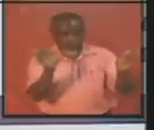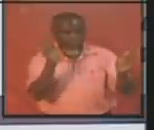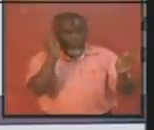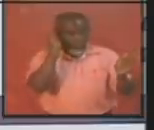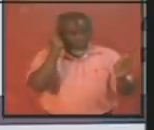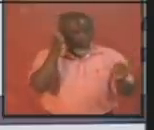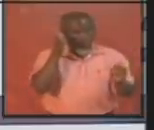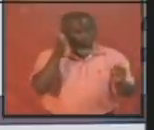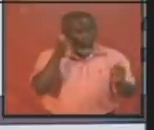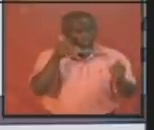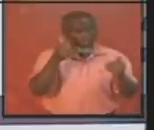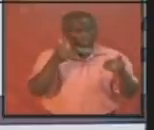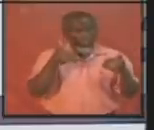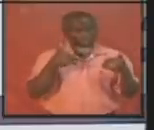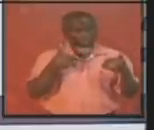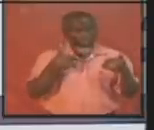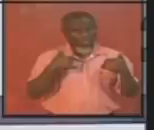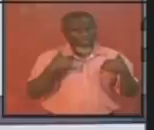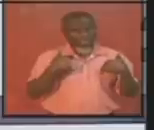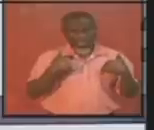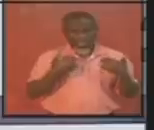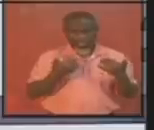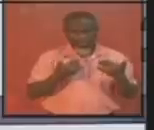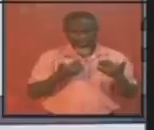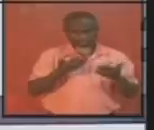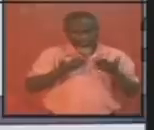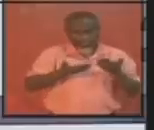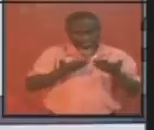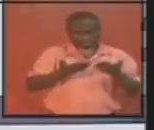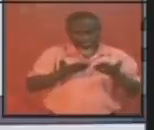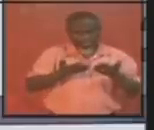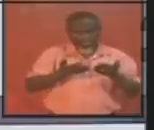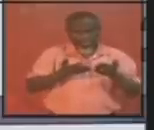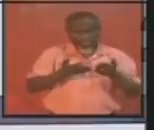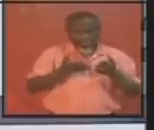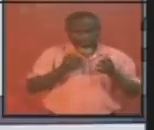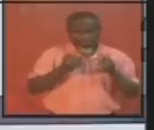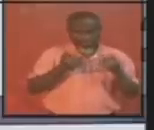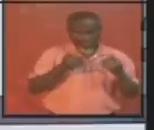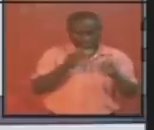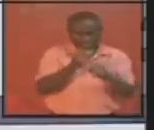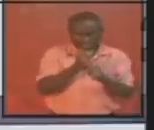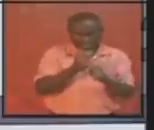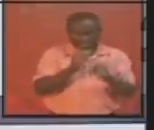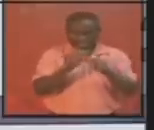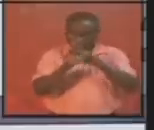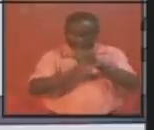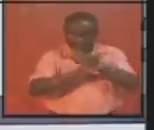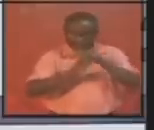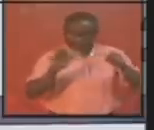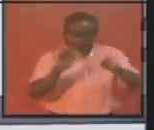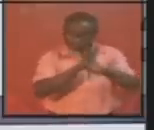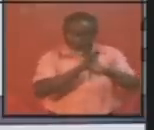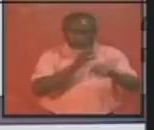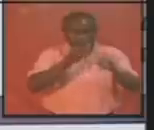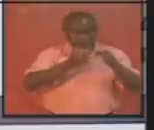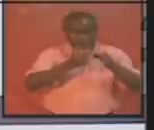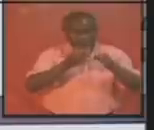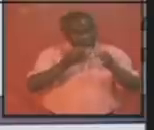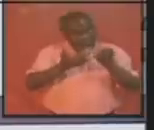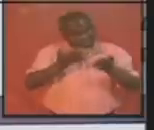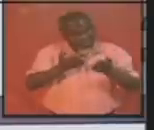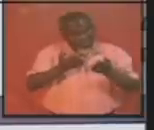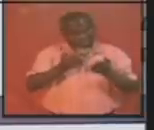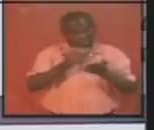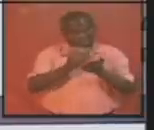is a pandemic, either through everyone getting the virus or through vaccination programs. We have outlined on